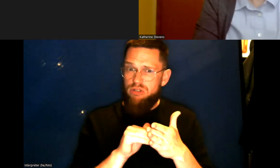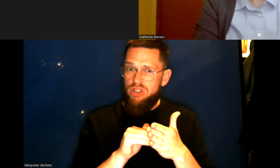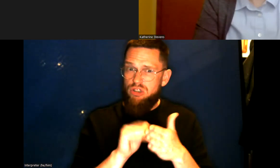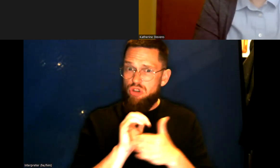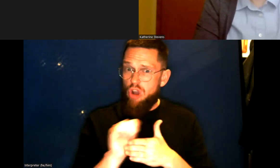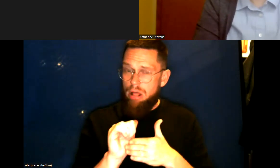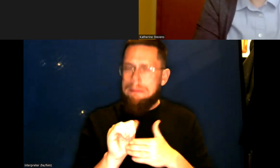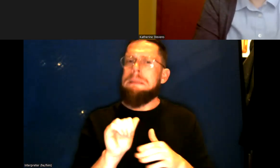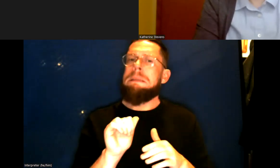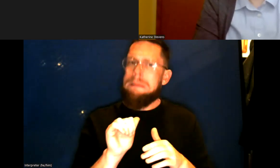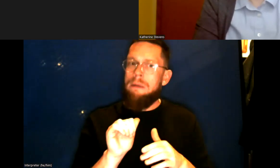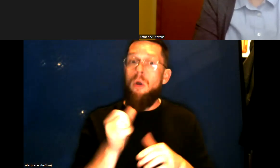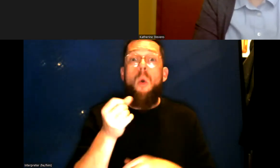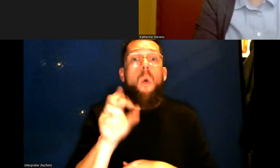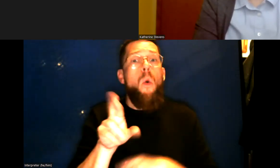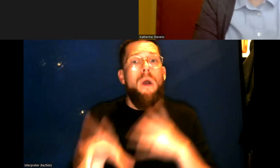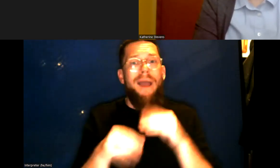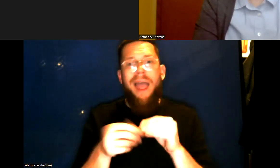or adding any major